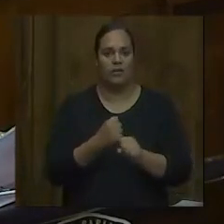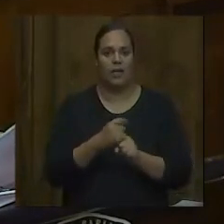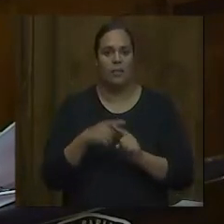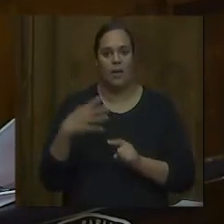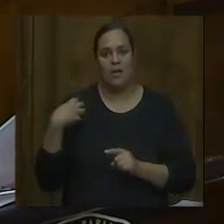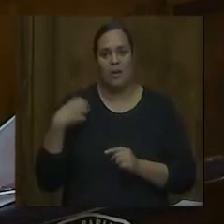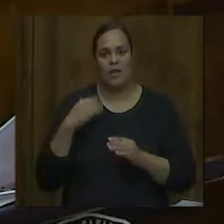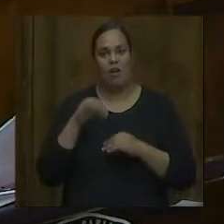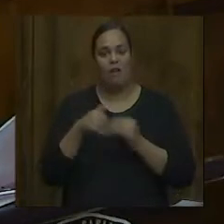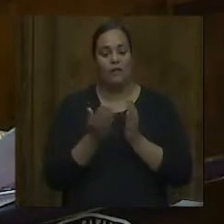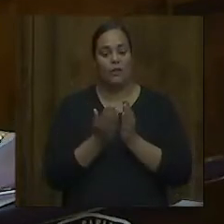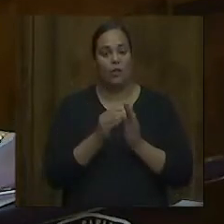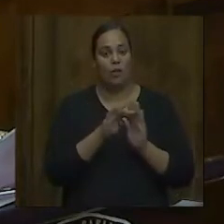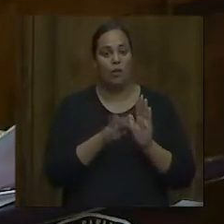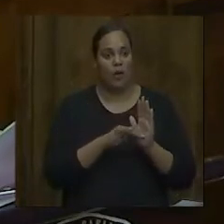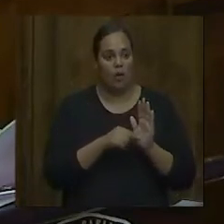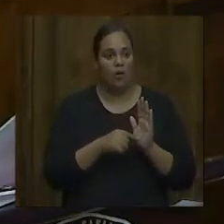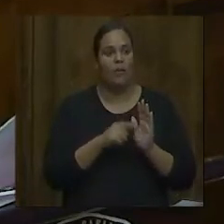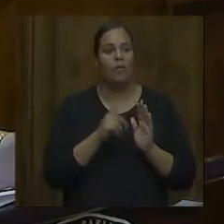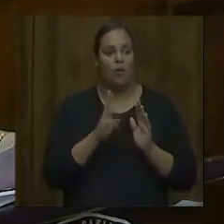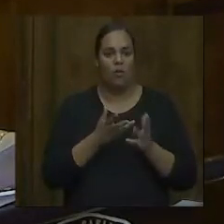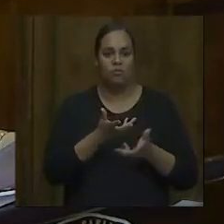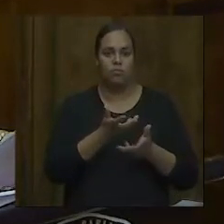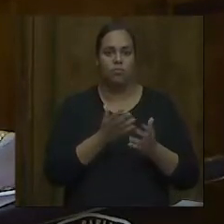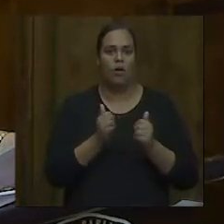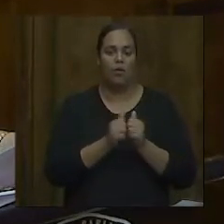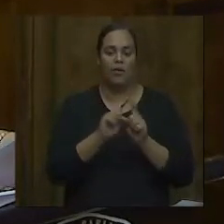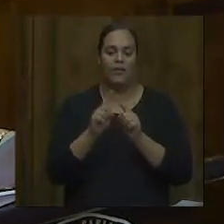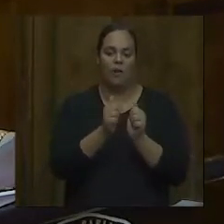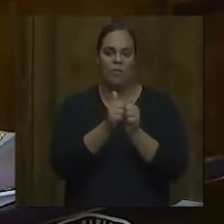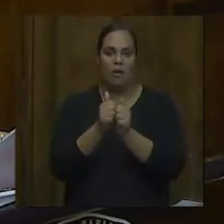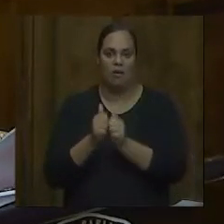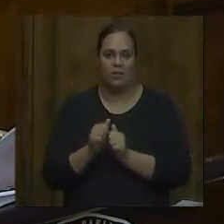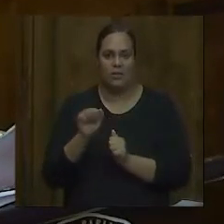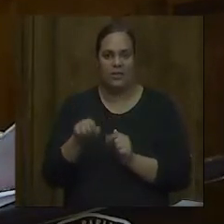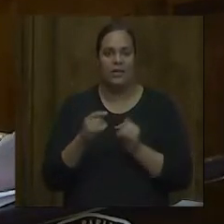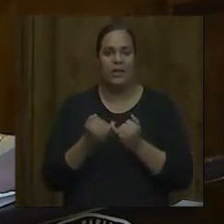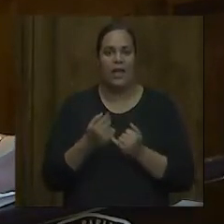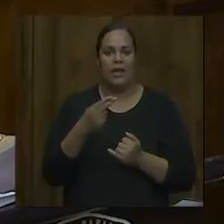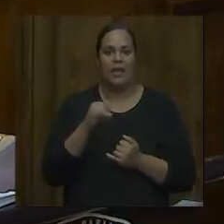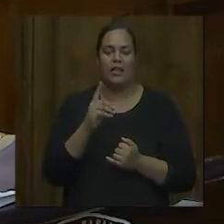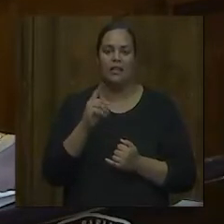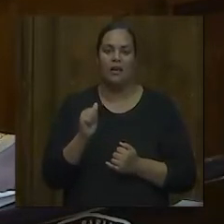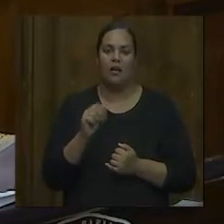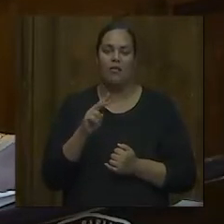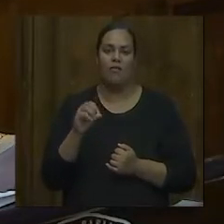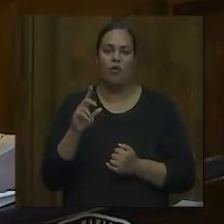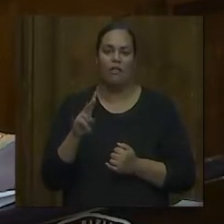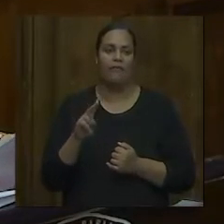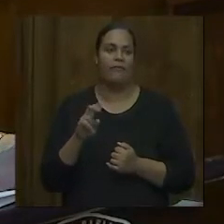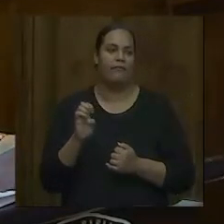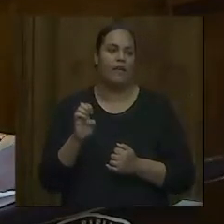our After-School Game Changer Directorate have been engaging with various stakeholders such as Heal the Hood, Impact Through